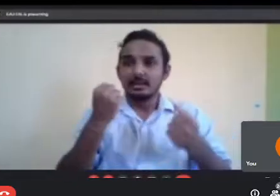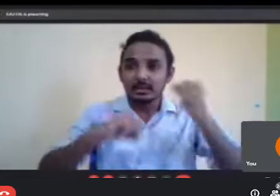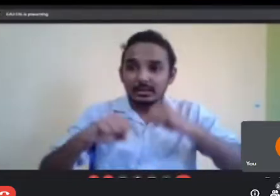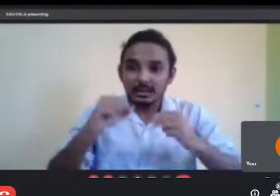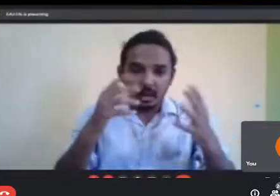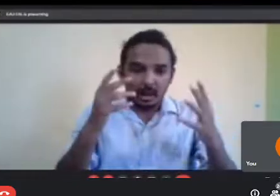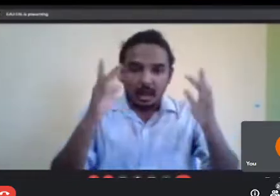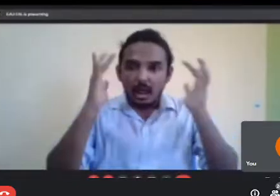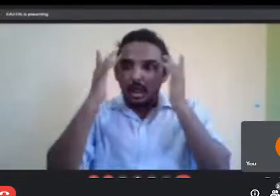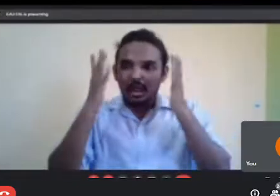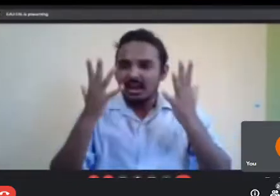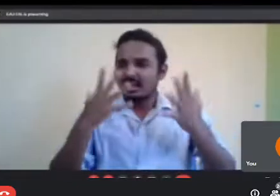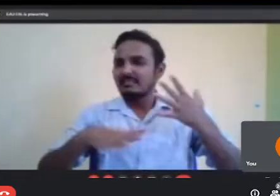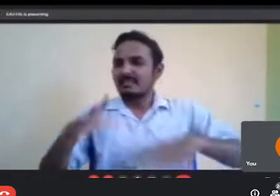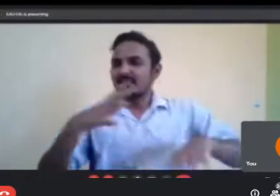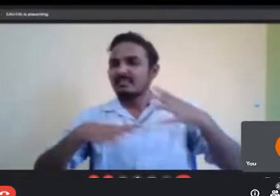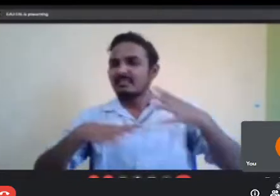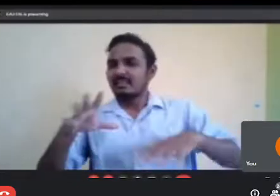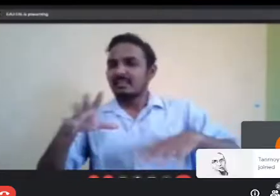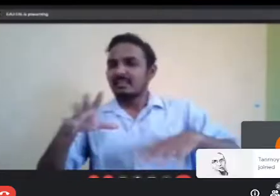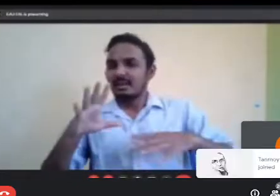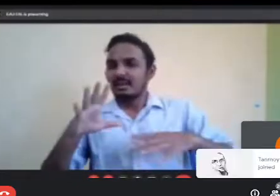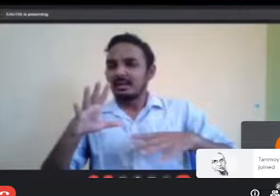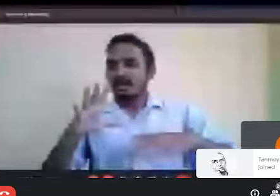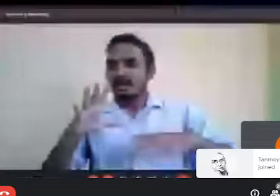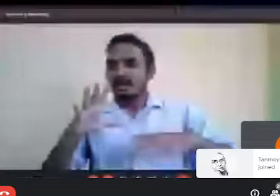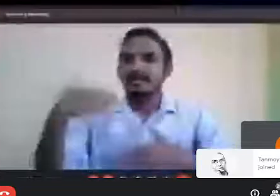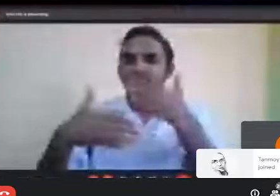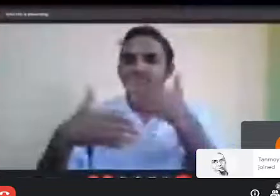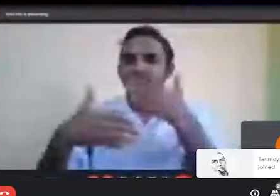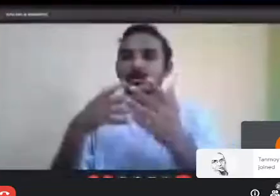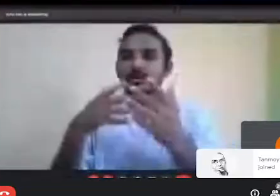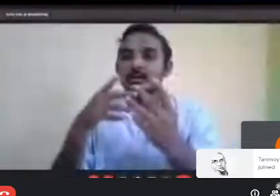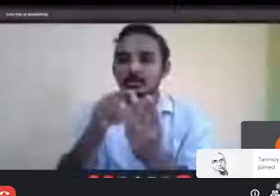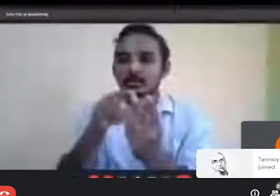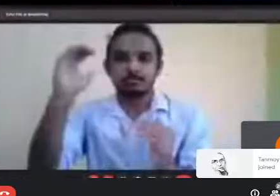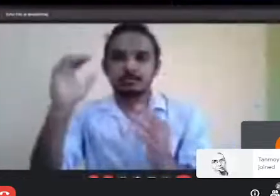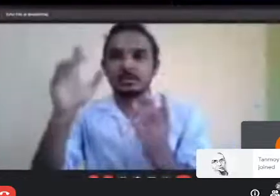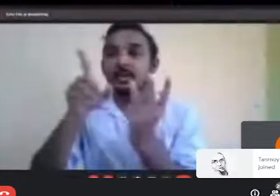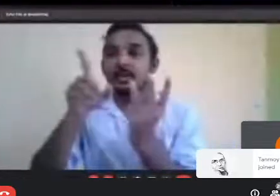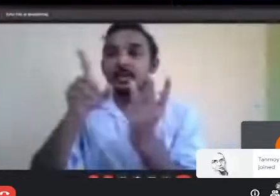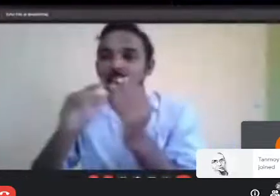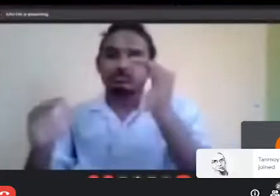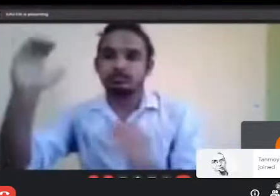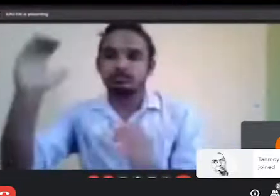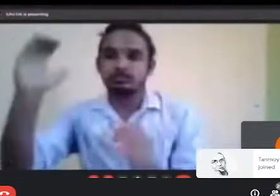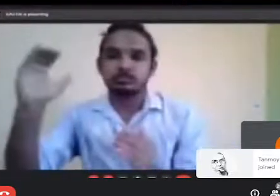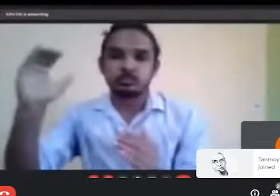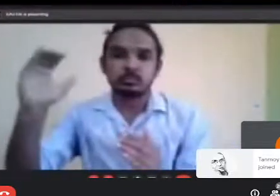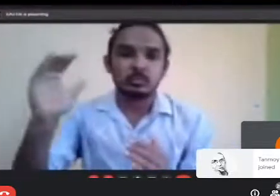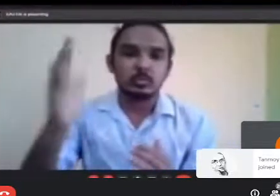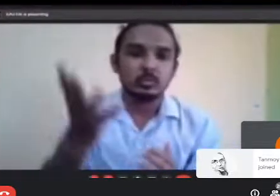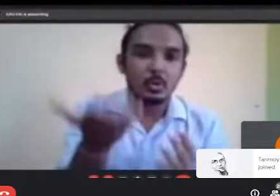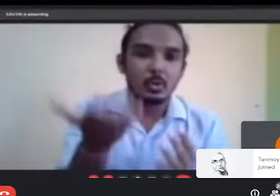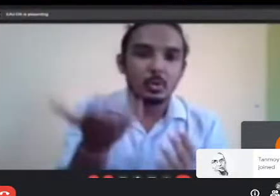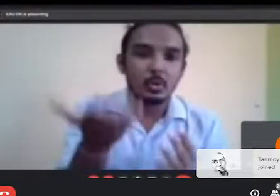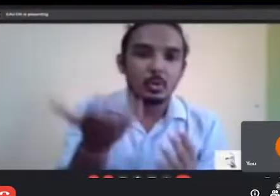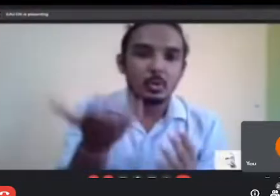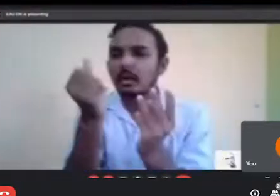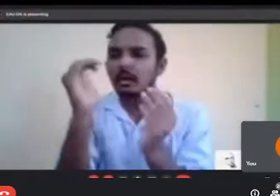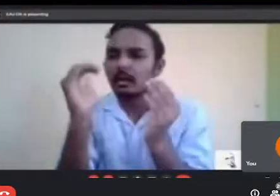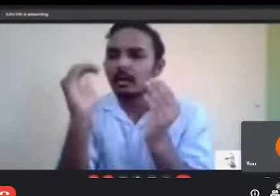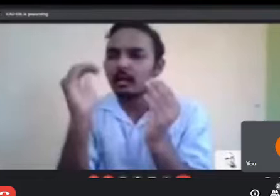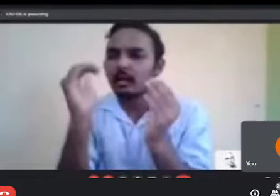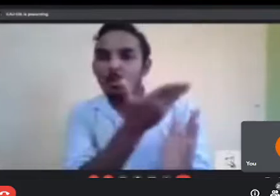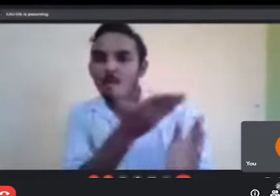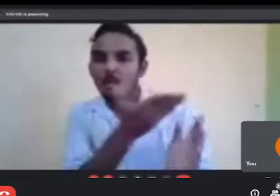the second post-test as well. Because, students for the first time coming to school, many of them probably with no linguistic or educational background,